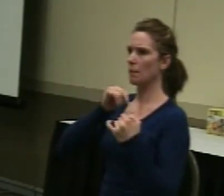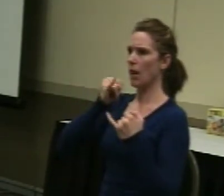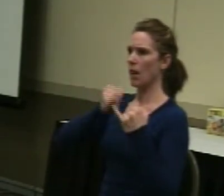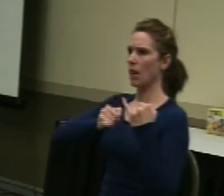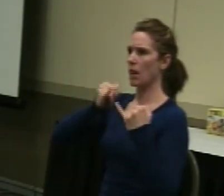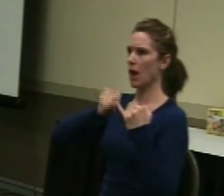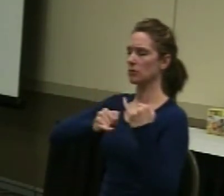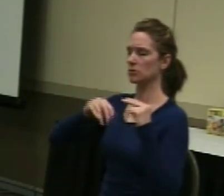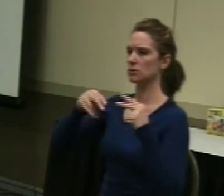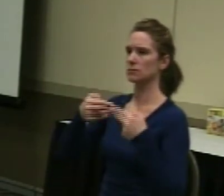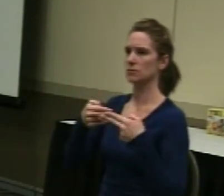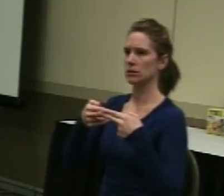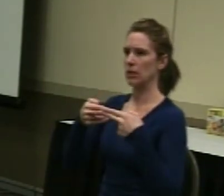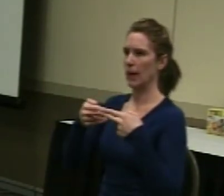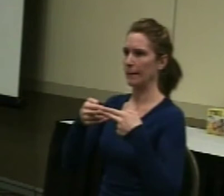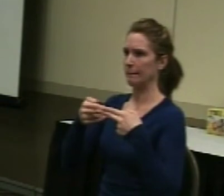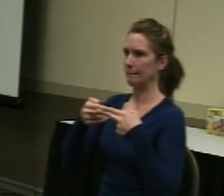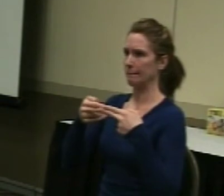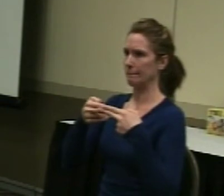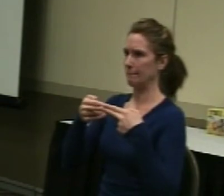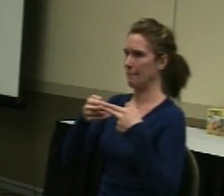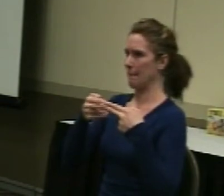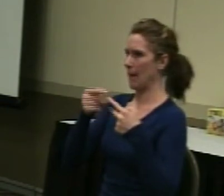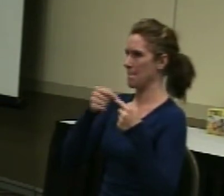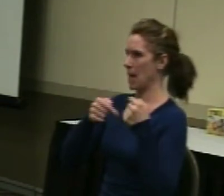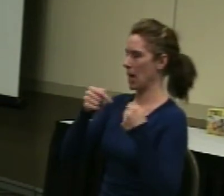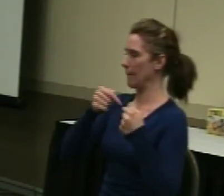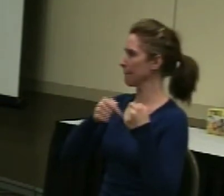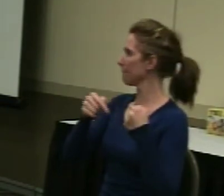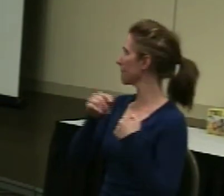The last slide that, okay.